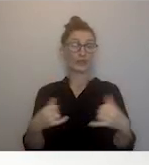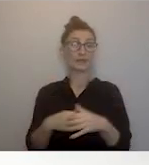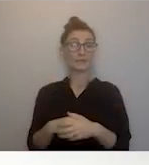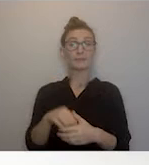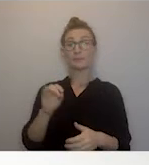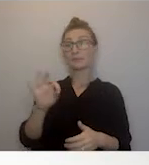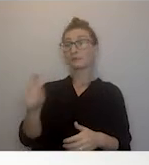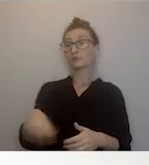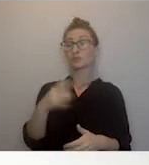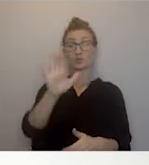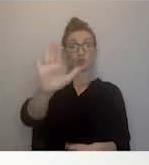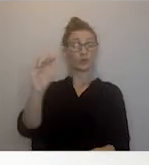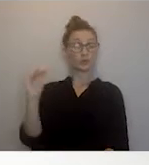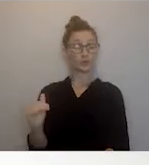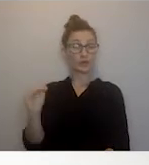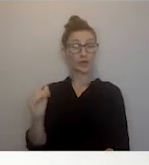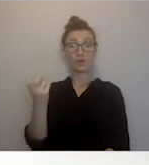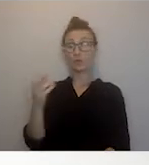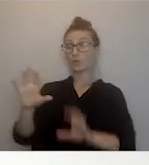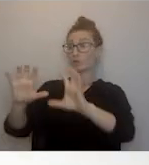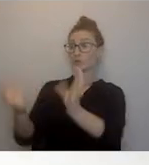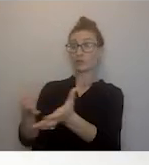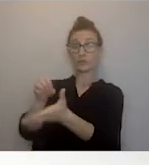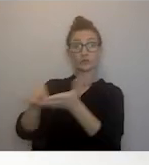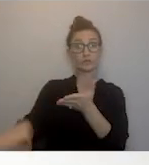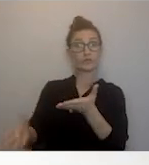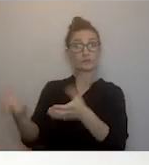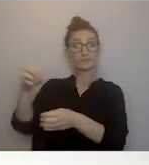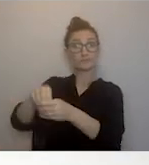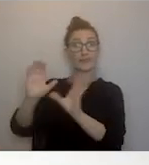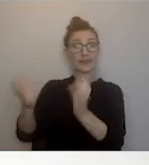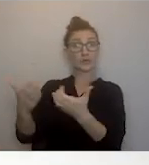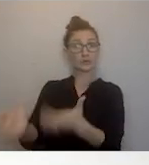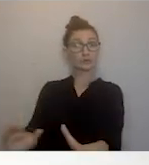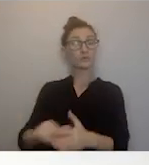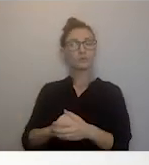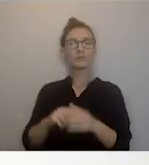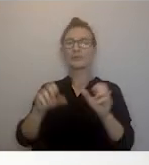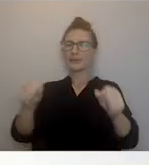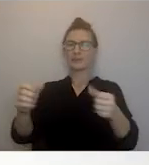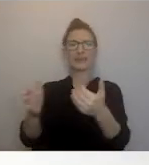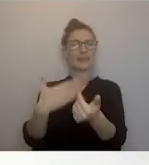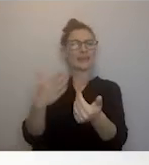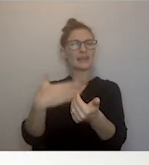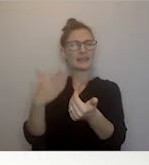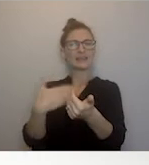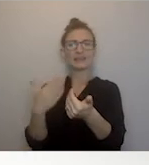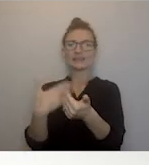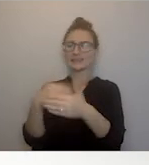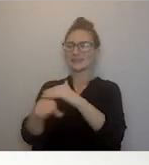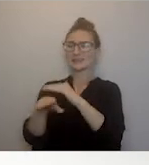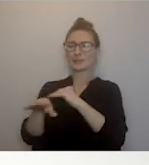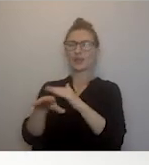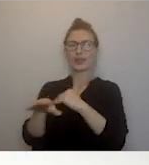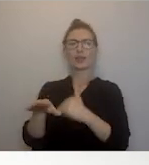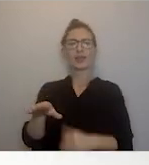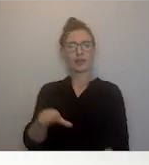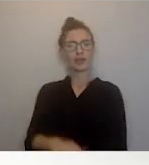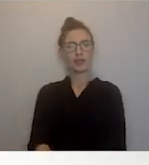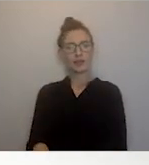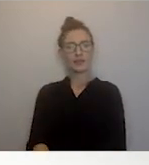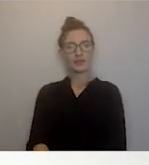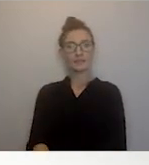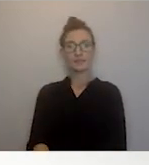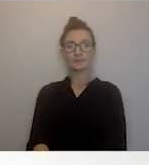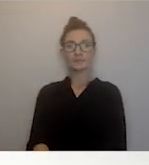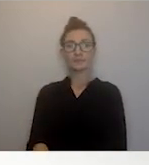population today. If that is just your child, if it is a group of students in a classroom, these are easy and accessible